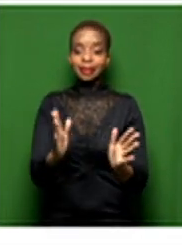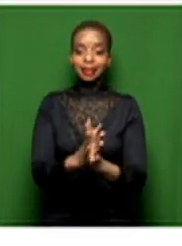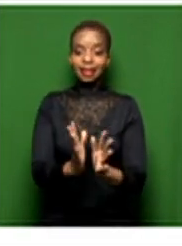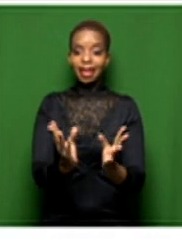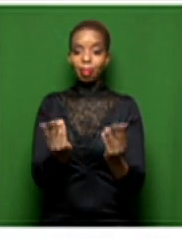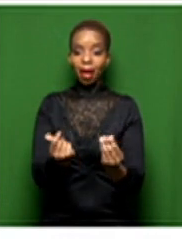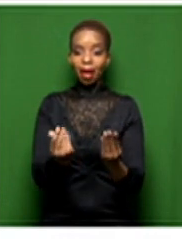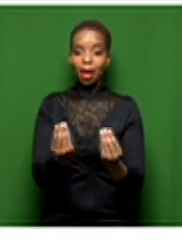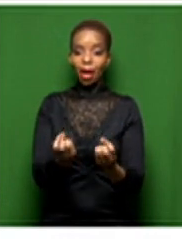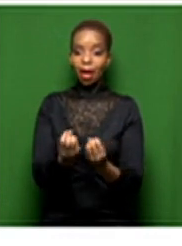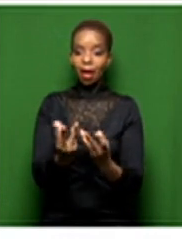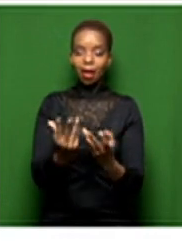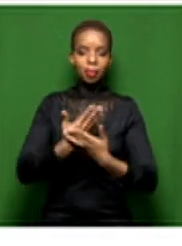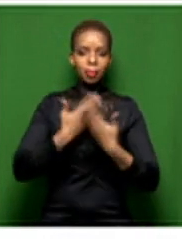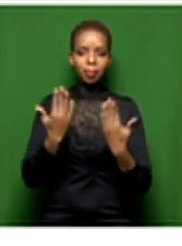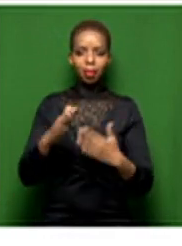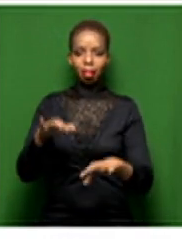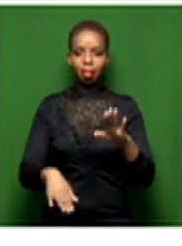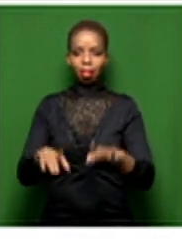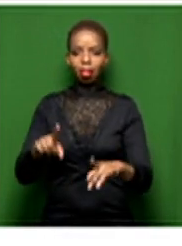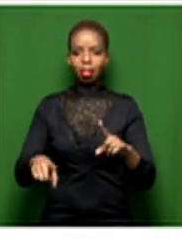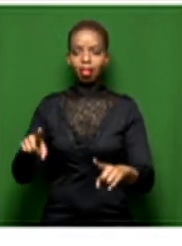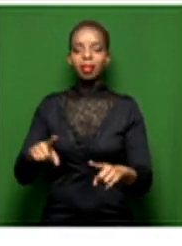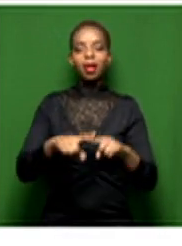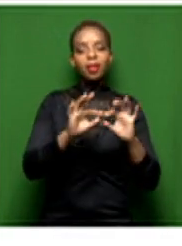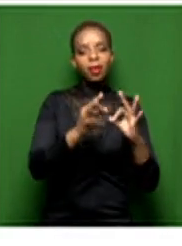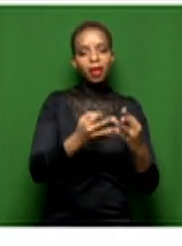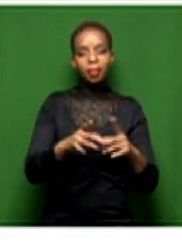that it will vary from family to family. And